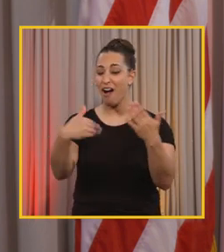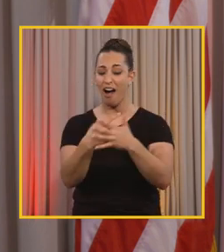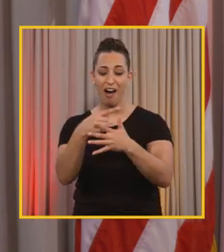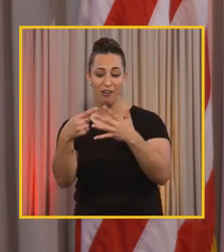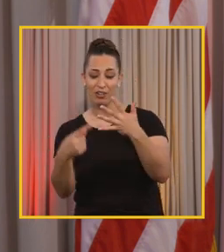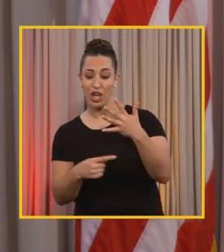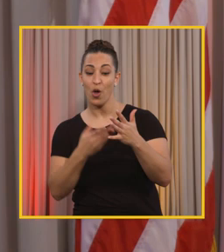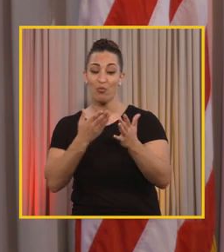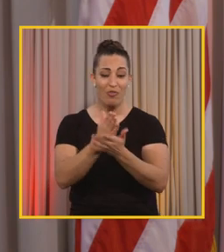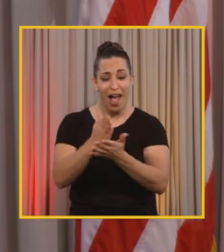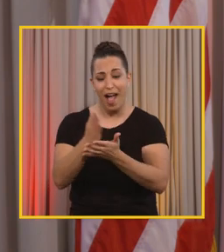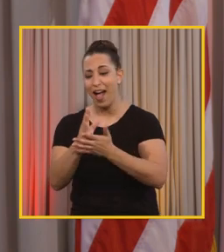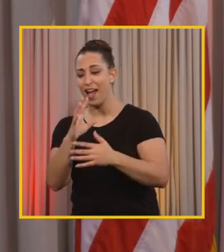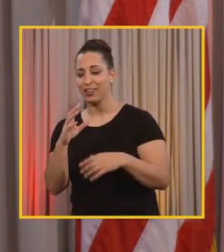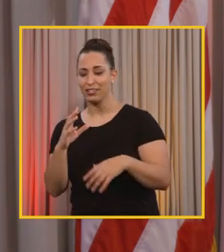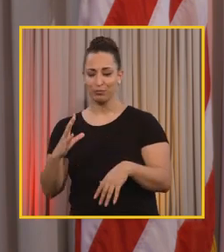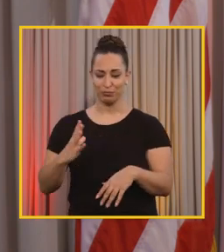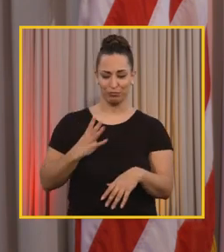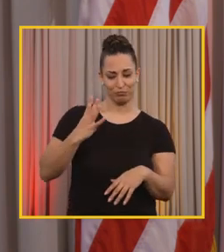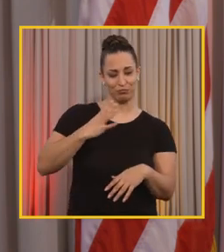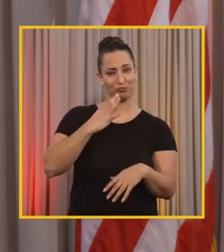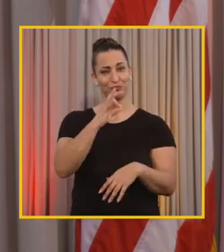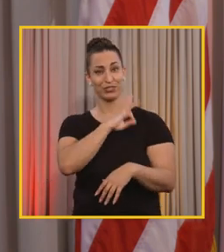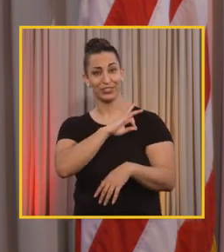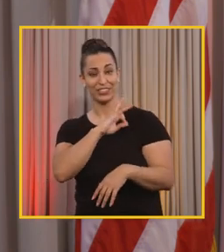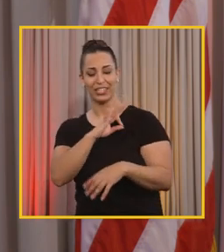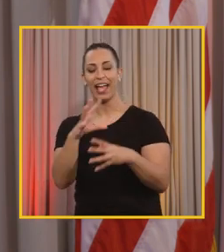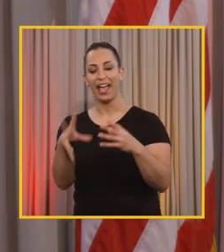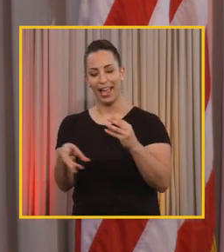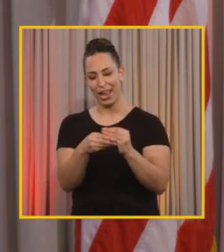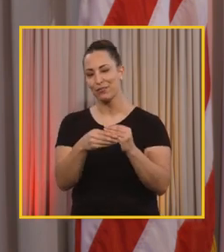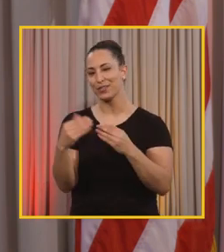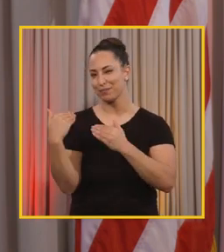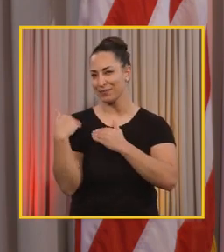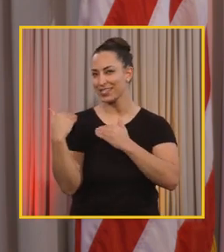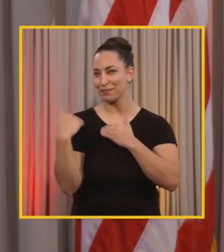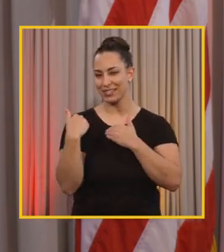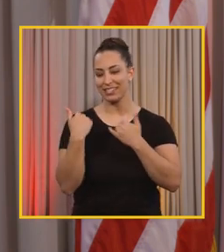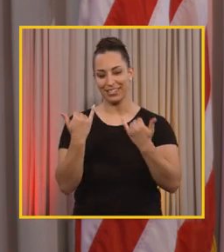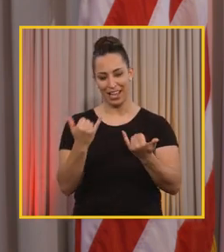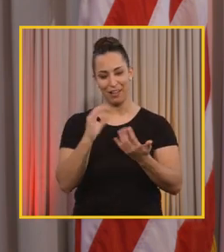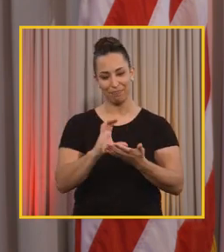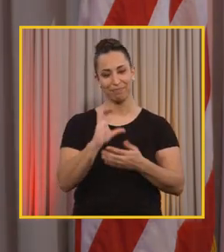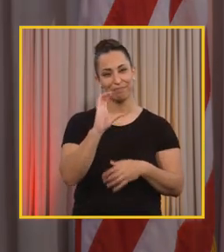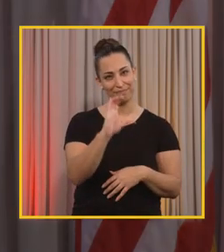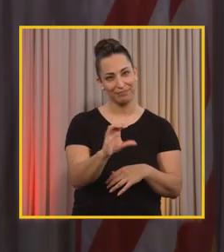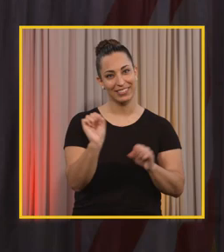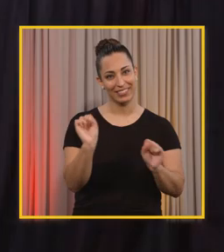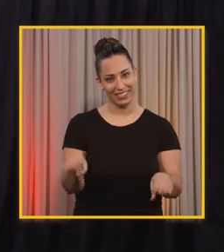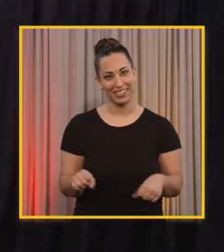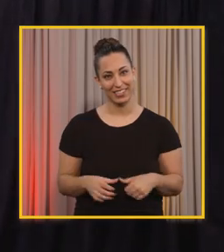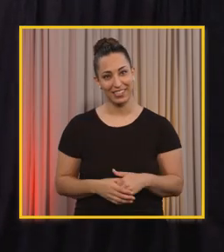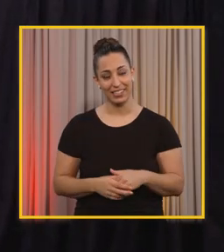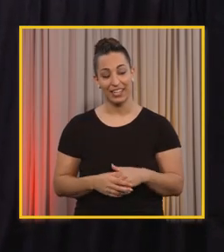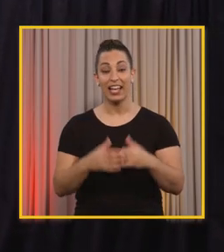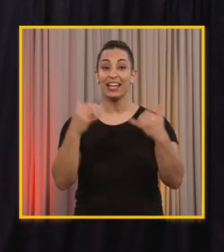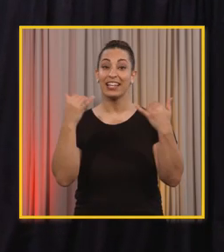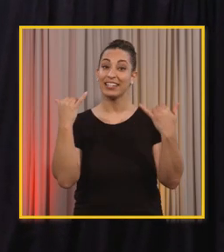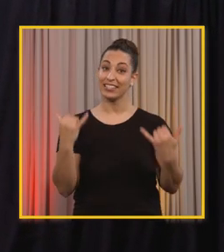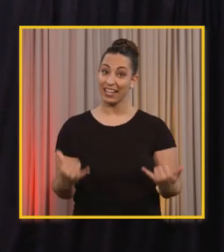the attendant rights, privileges, and responsibilities.